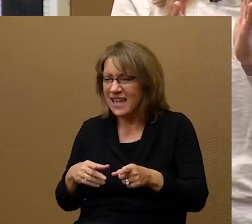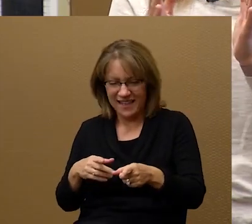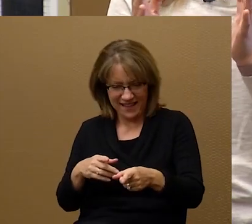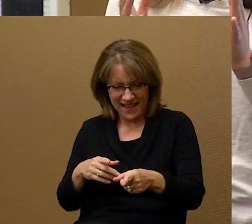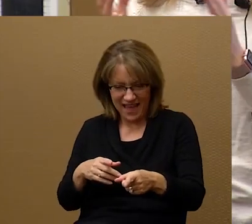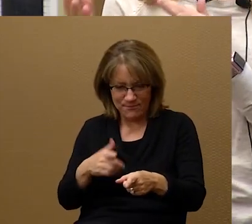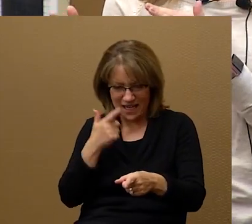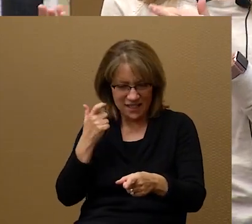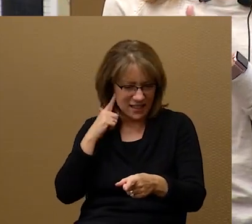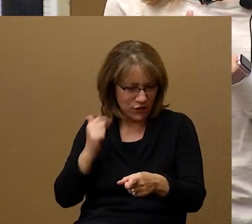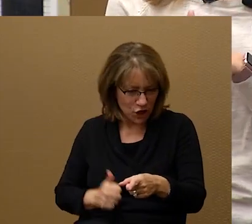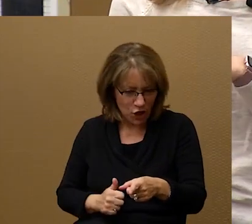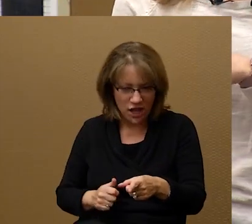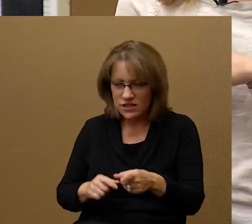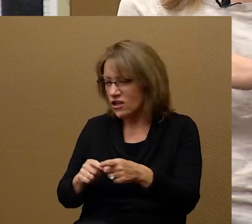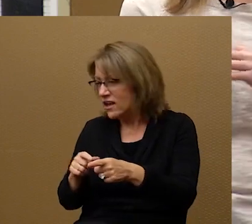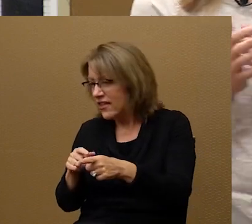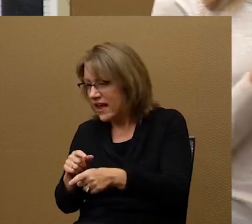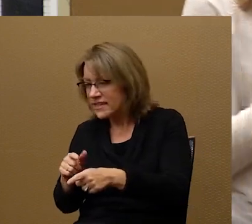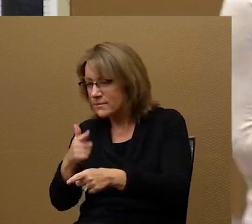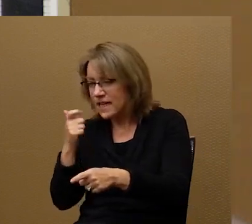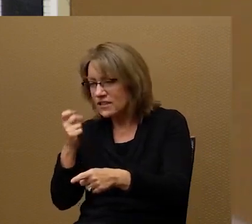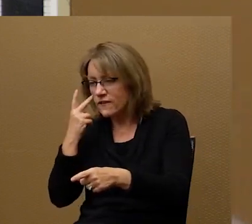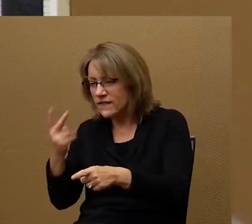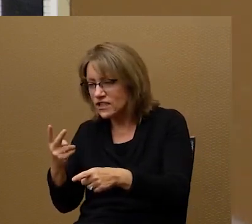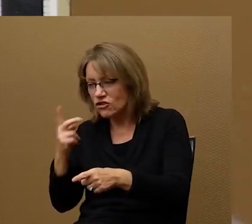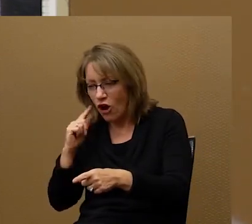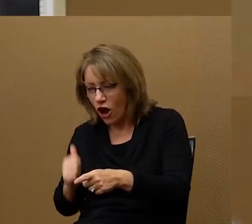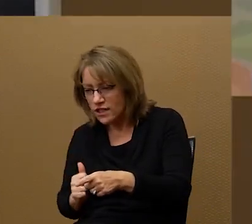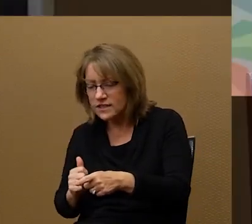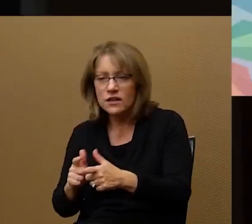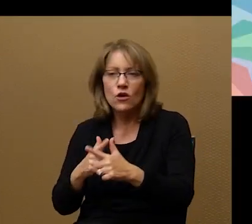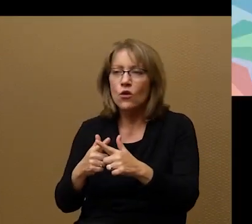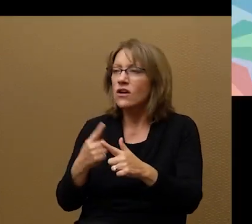vision thing? Or is this truly something else?